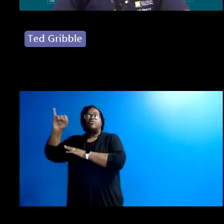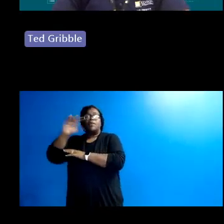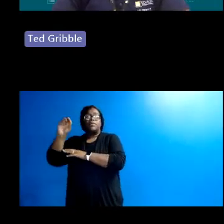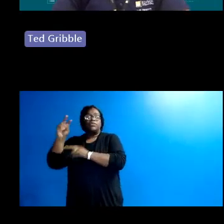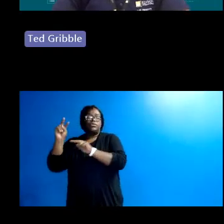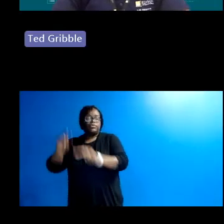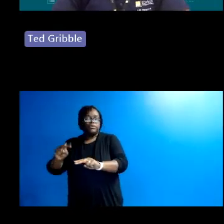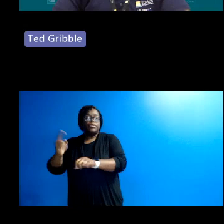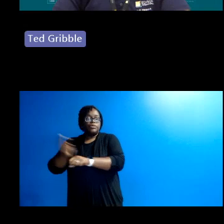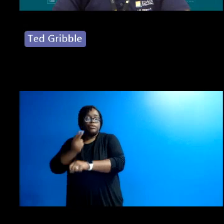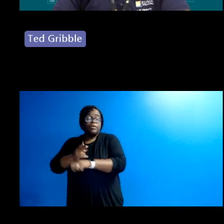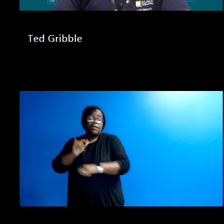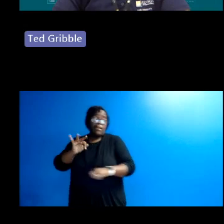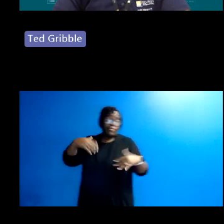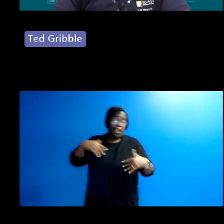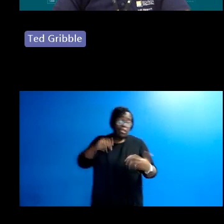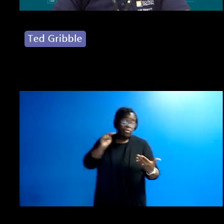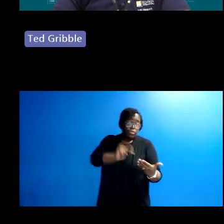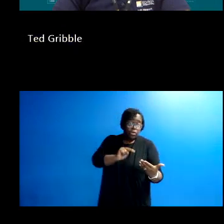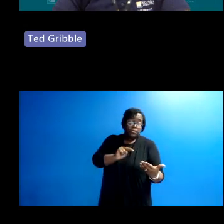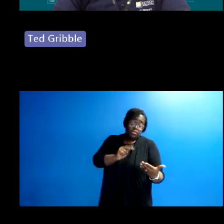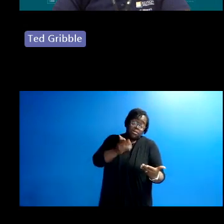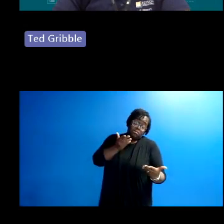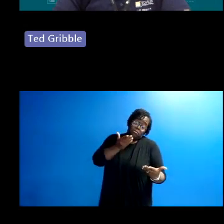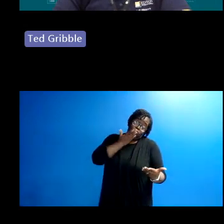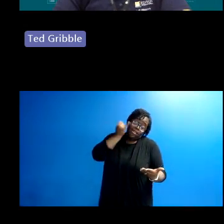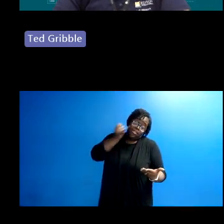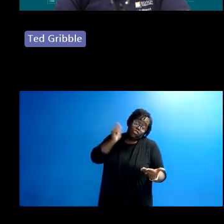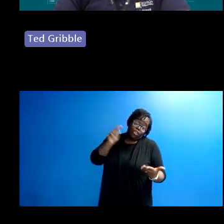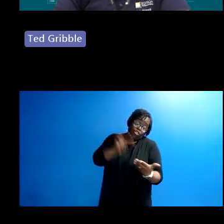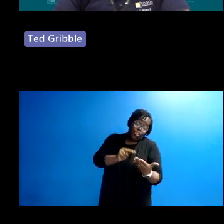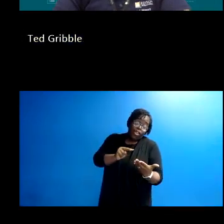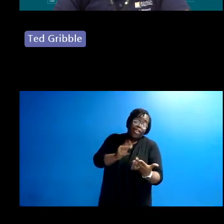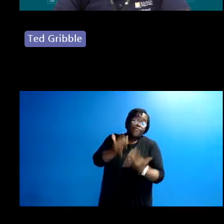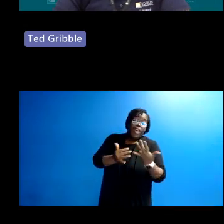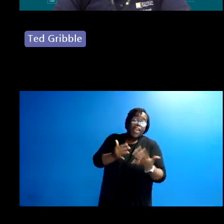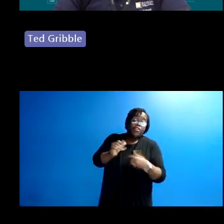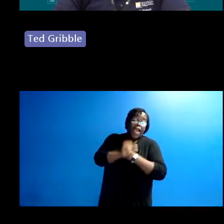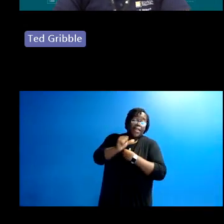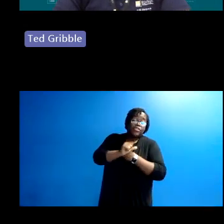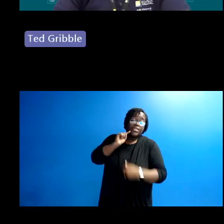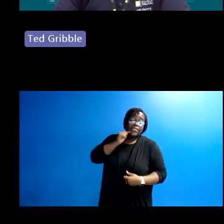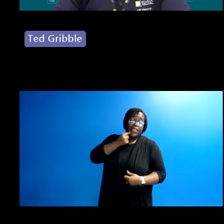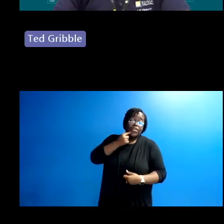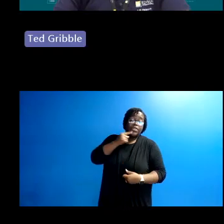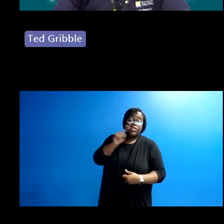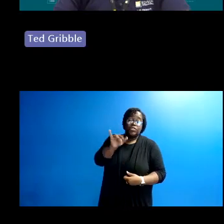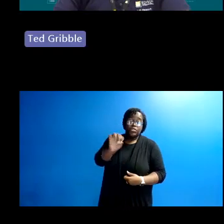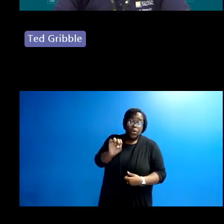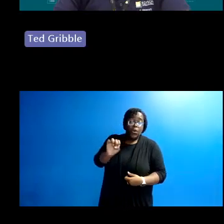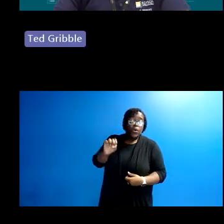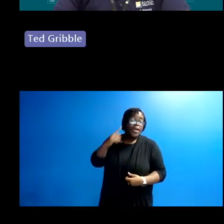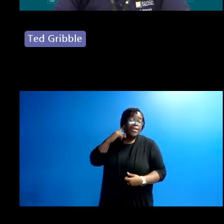haven't yet, it may be worth looking at the fire hazard severity zone maps by CAL FIRE, which may